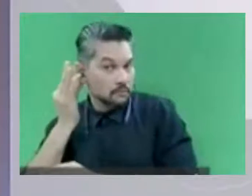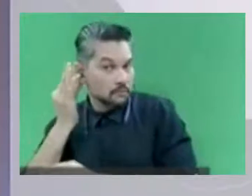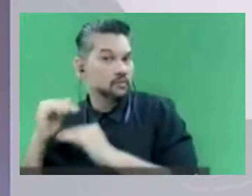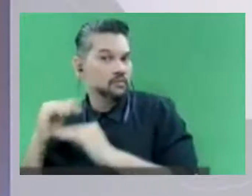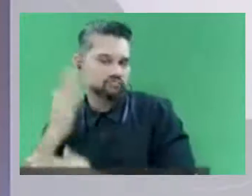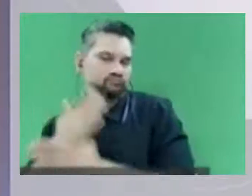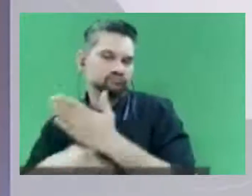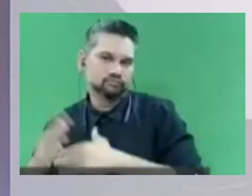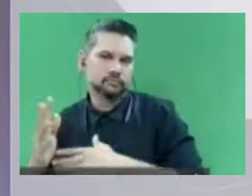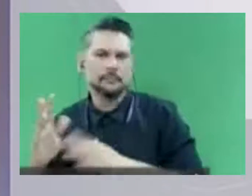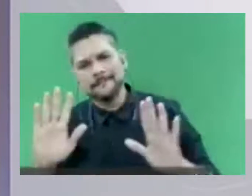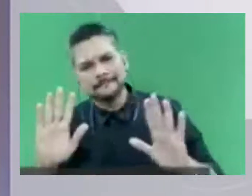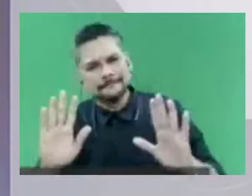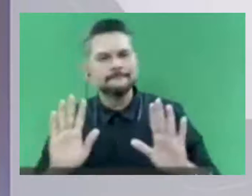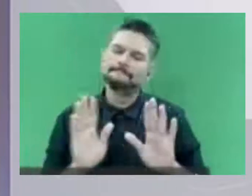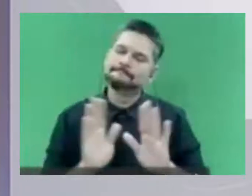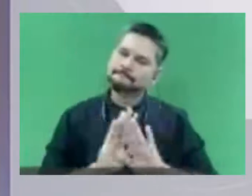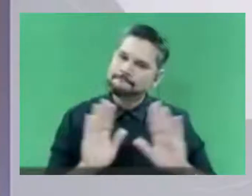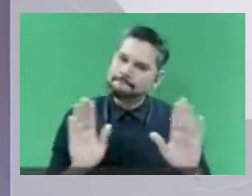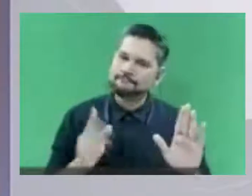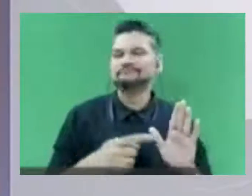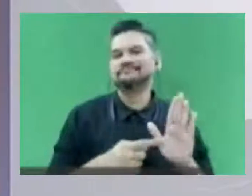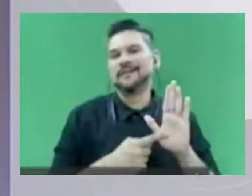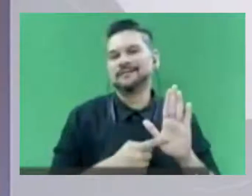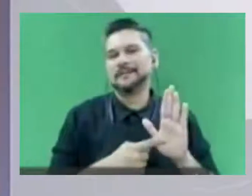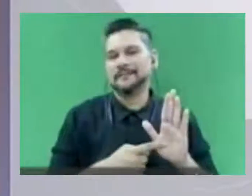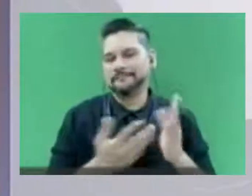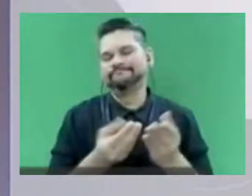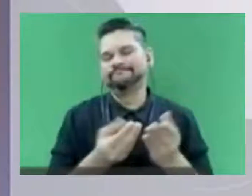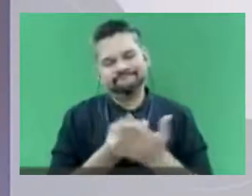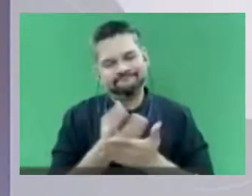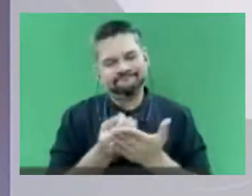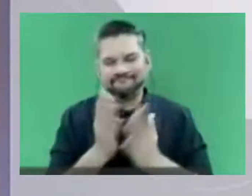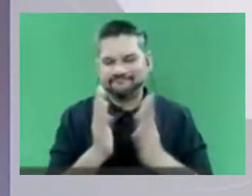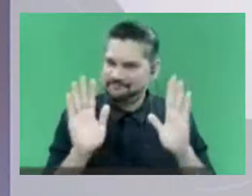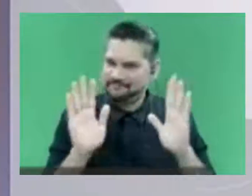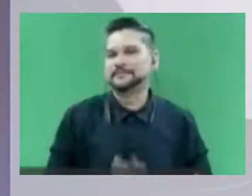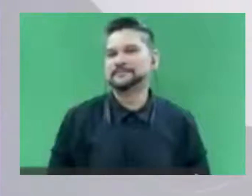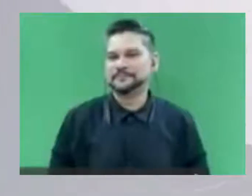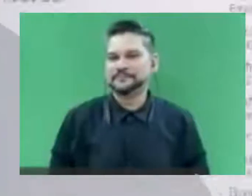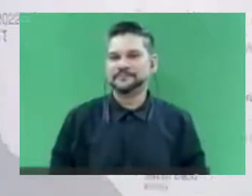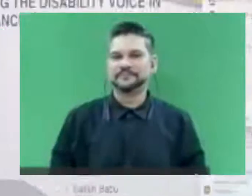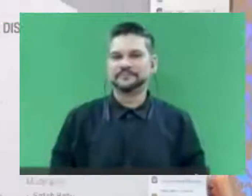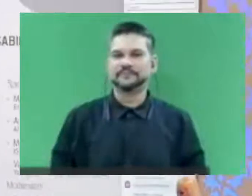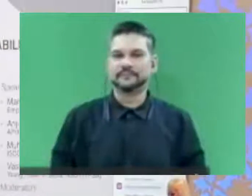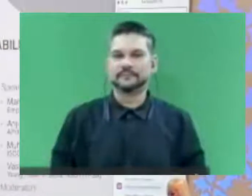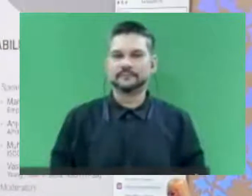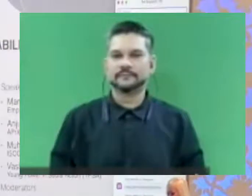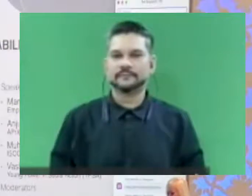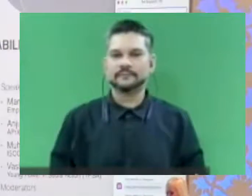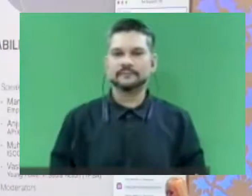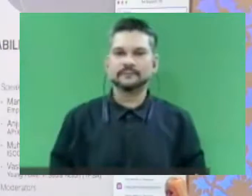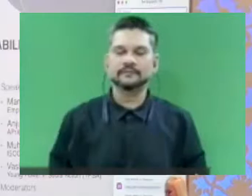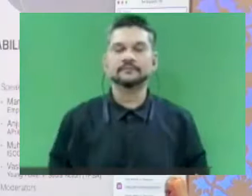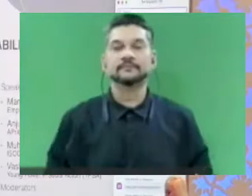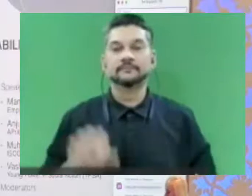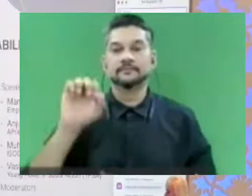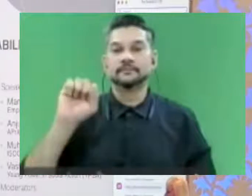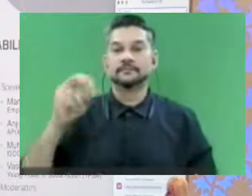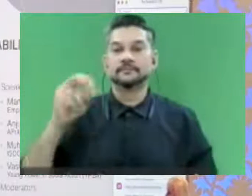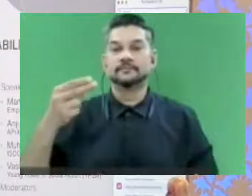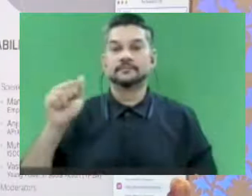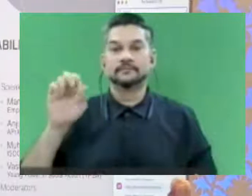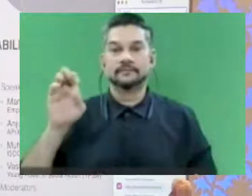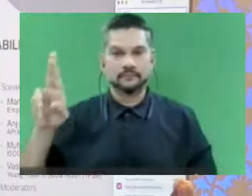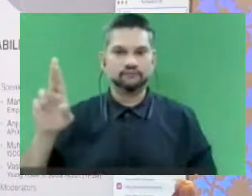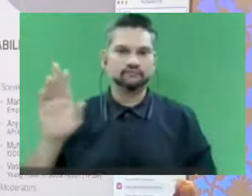that, but these are just some examples of what is happening. I'll just give back. Gunela, Shabbir has raised his hand. Yes, good.